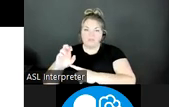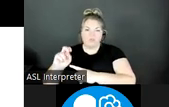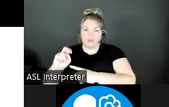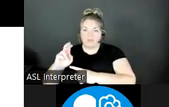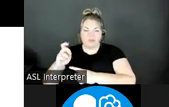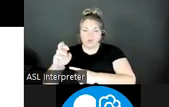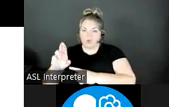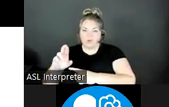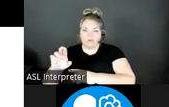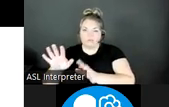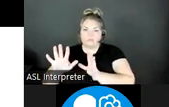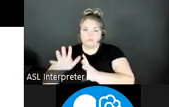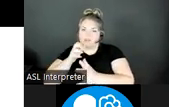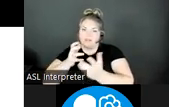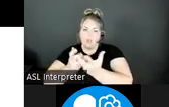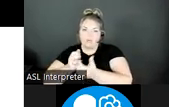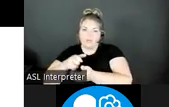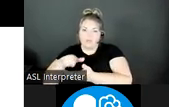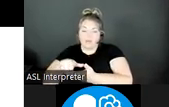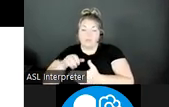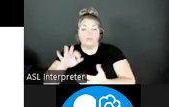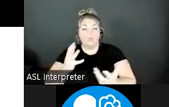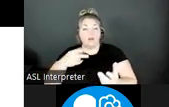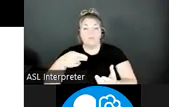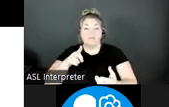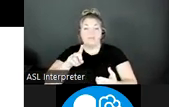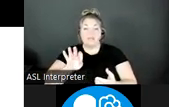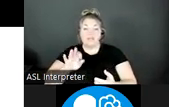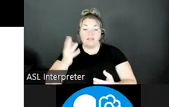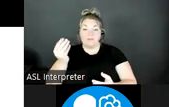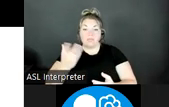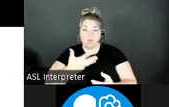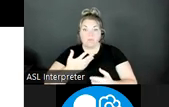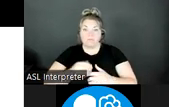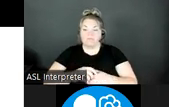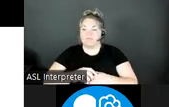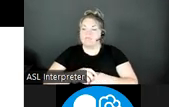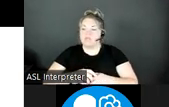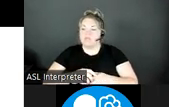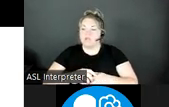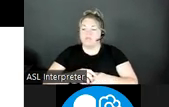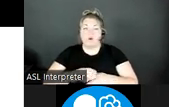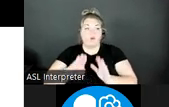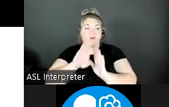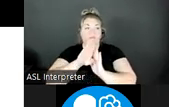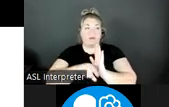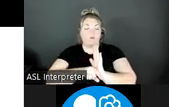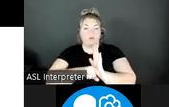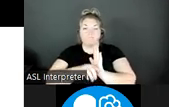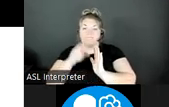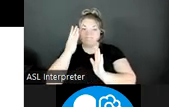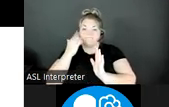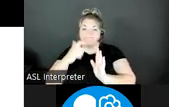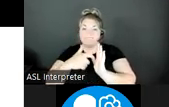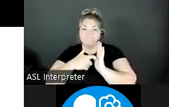folks for any reason do want a PDF, let me know. Okay, so the background on the